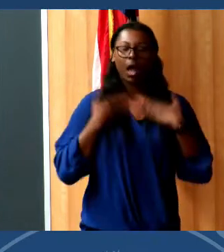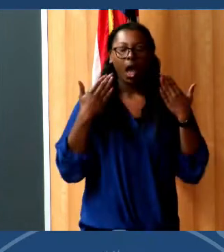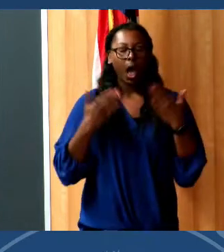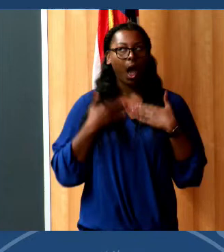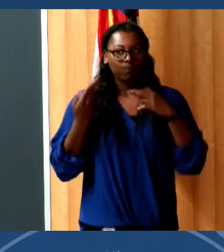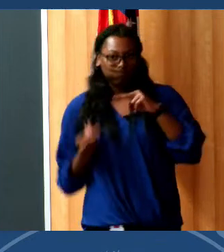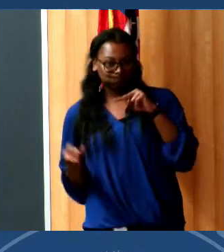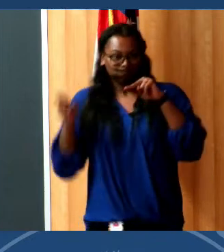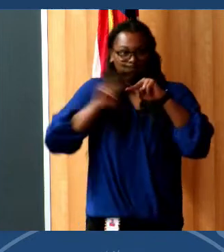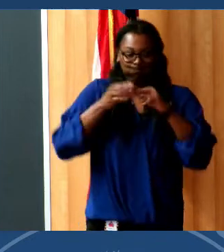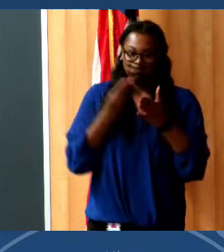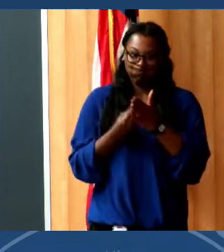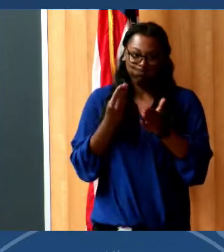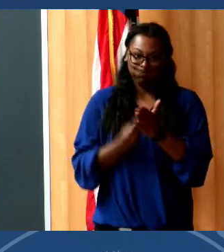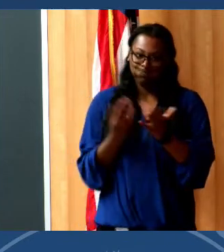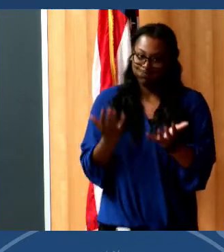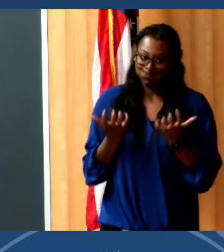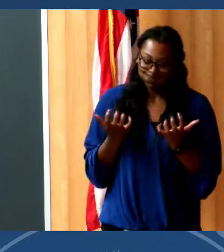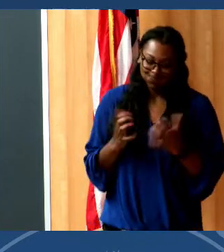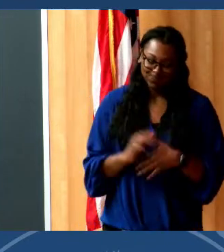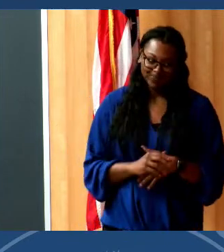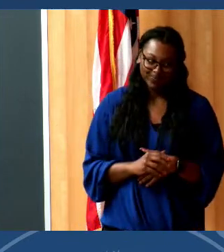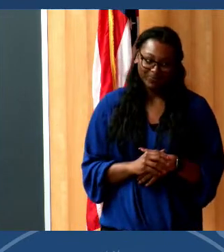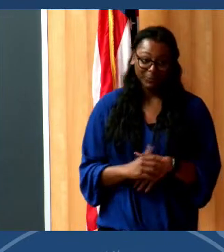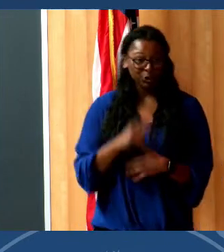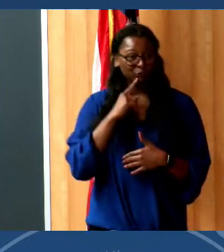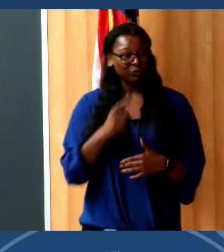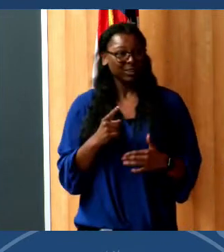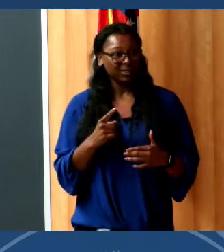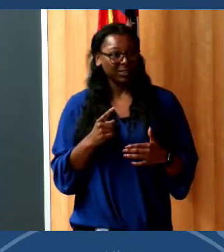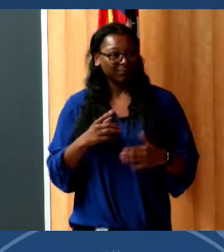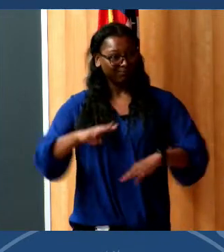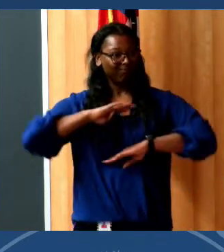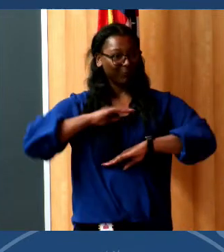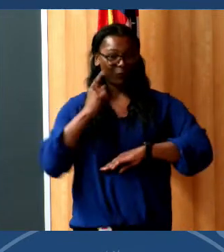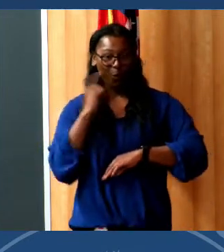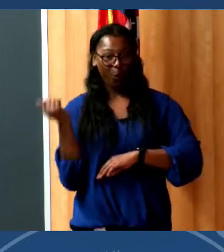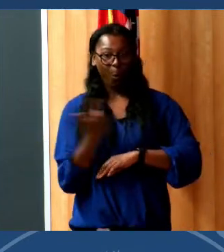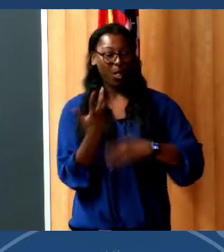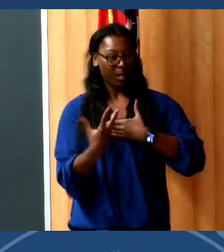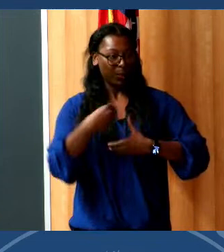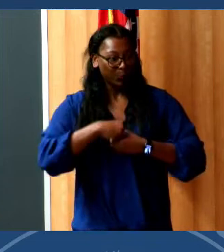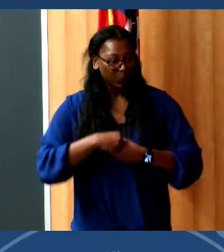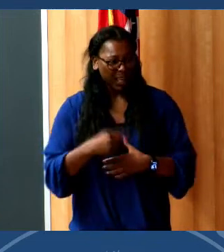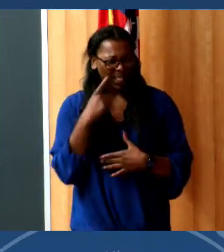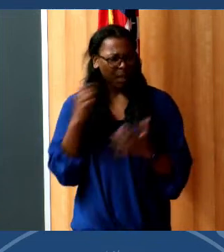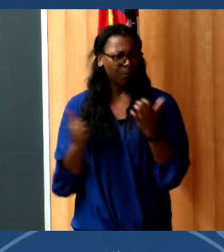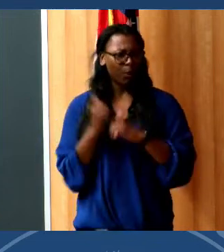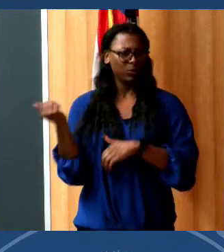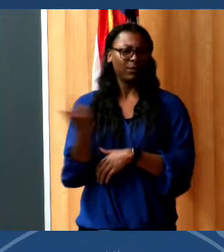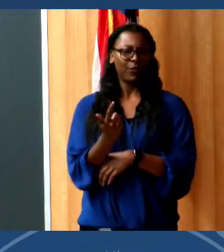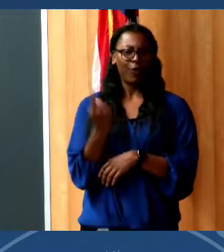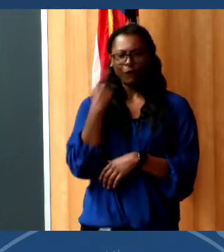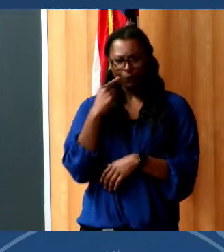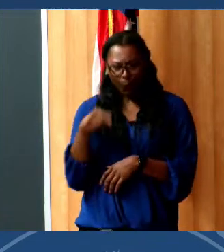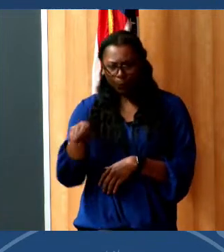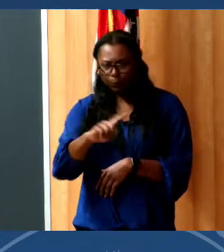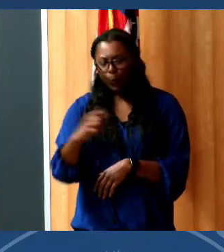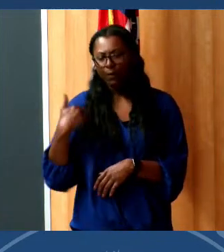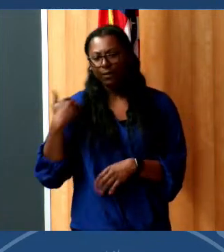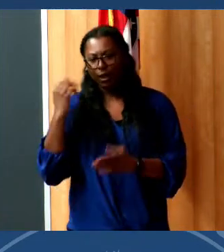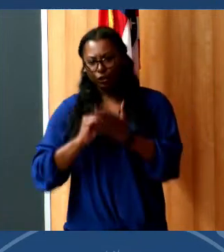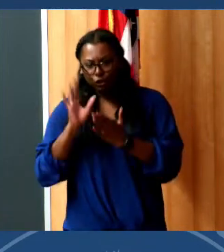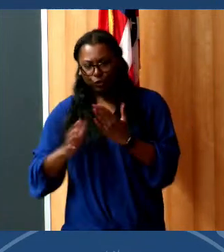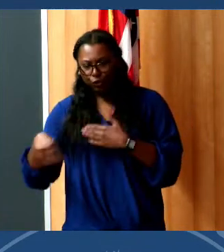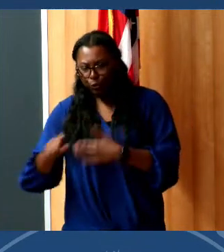extra amount of money. So it really was good for everyone, but most of all, I think for the young students that each of